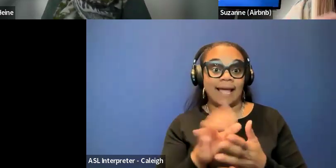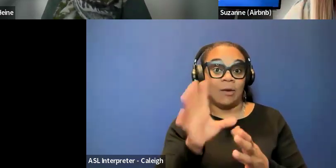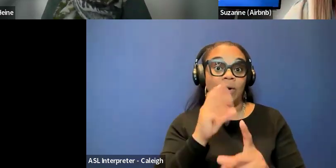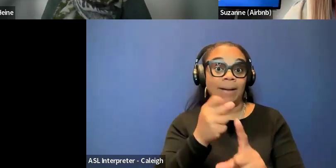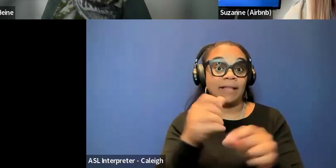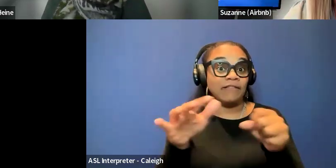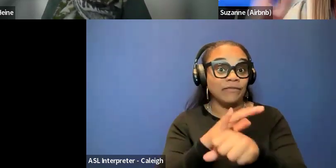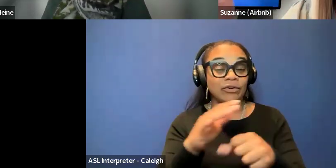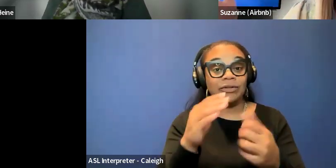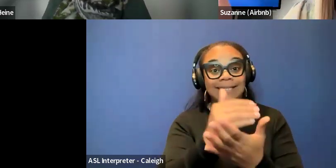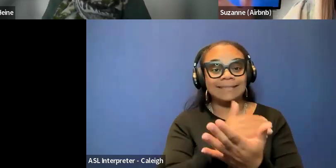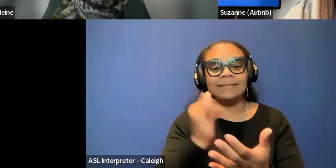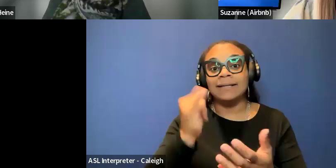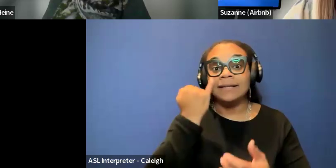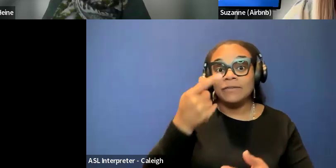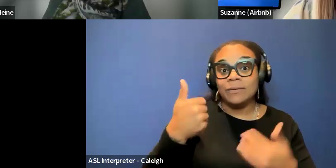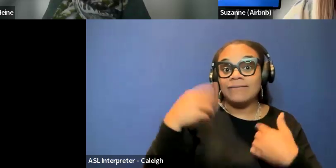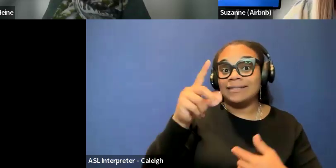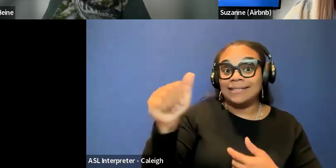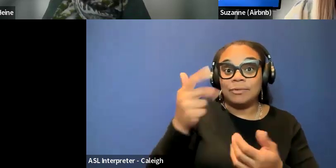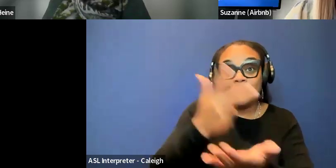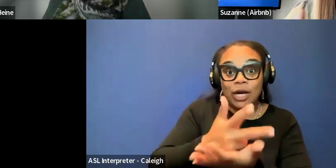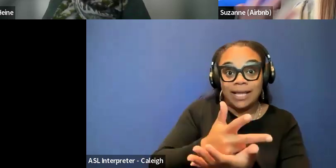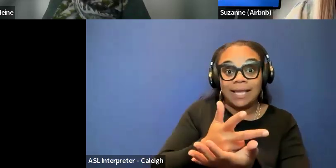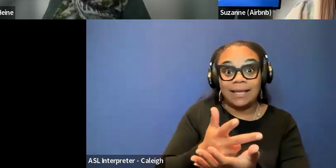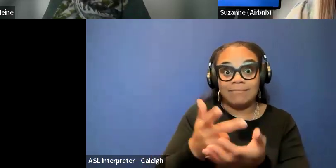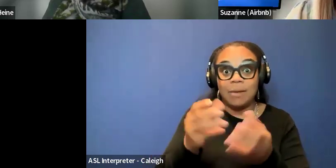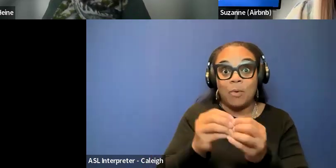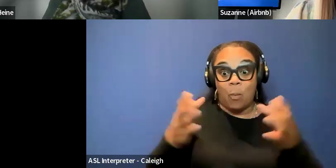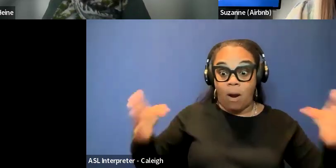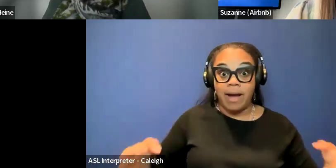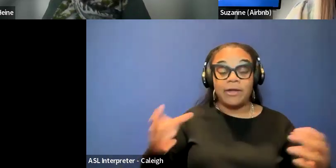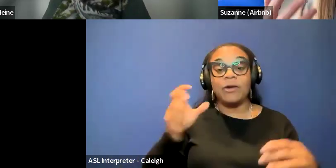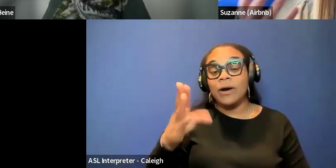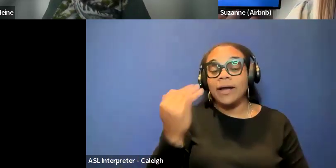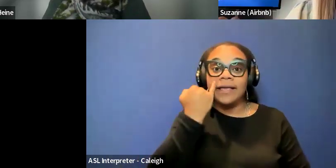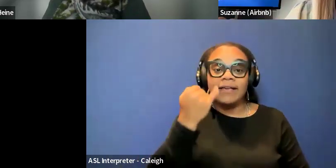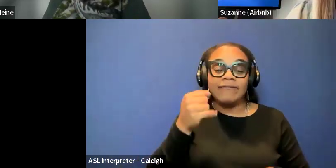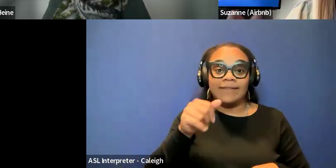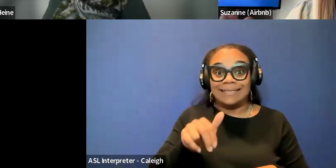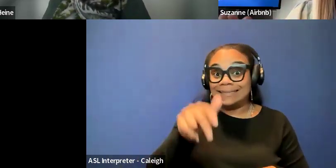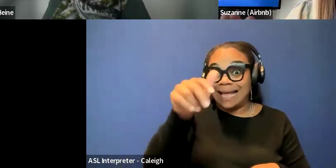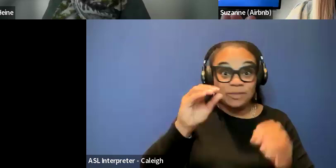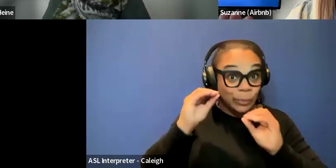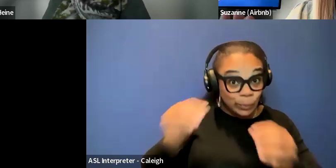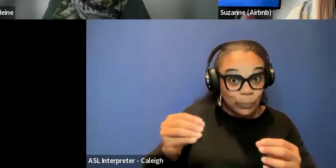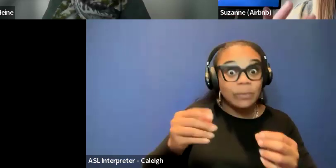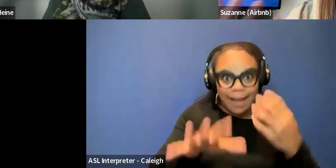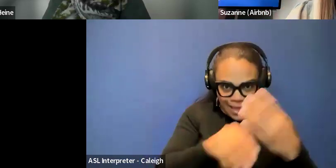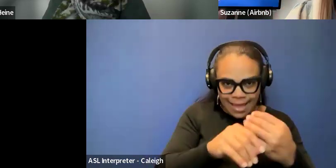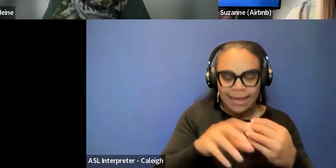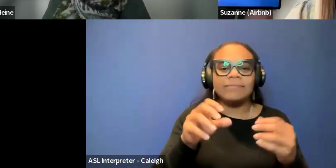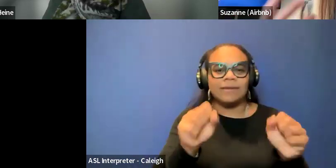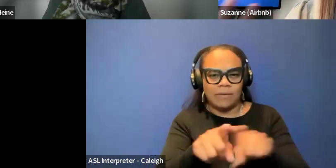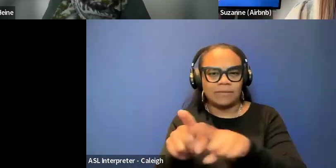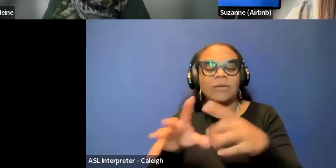like if you have a disabled parking space, like if you have a wider parking space, if you have no steps to get inside your listing, but you can also add accessibility features to